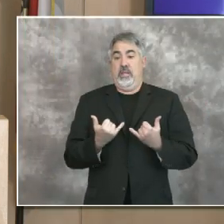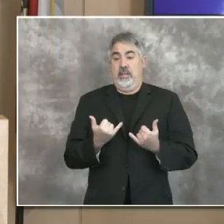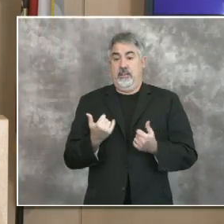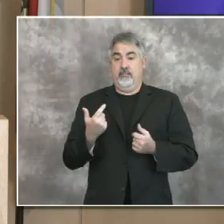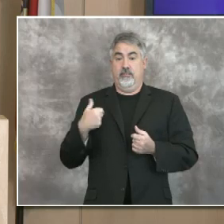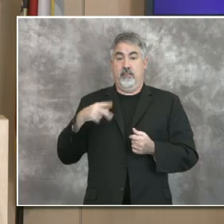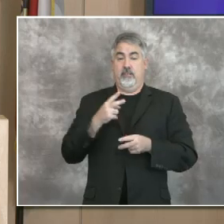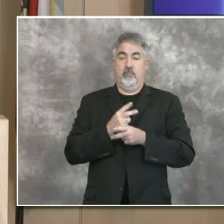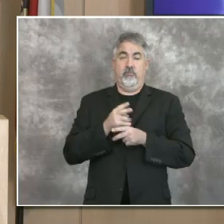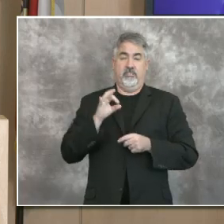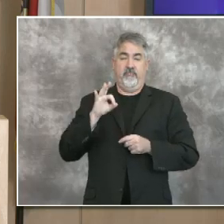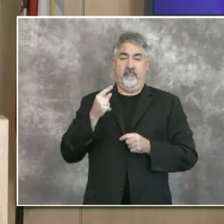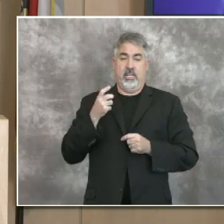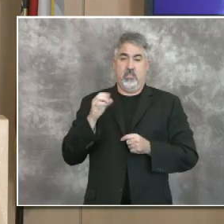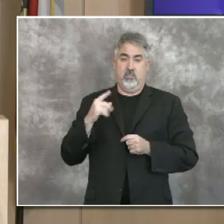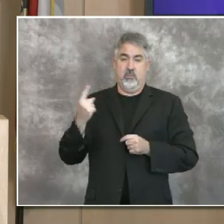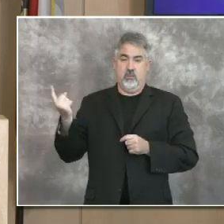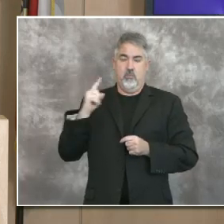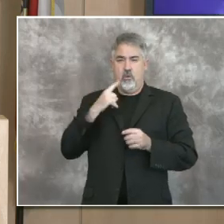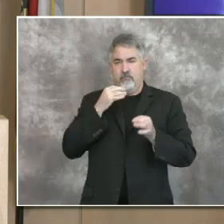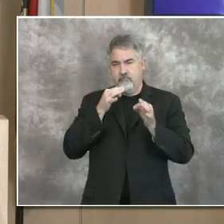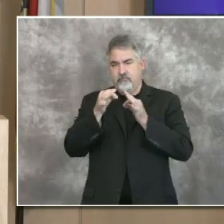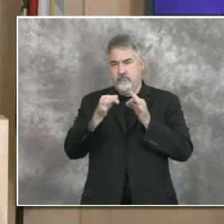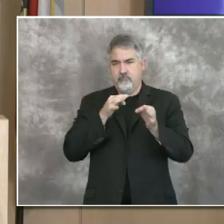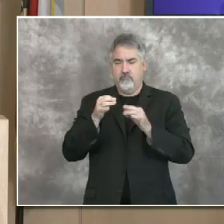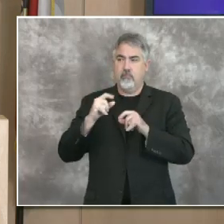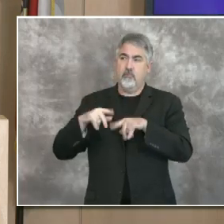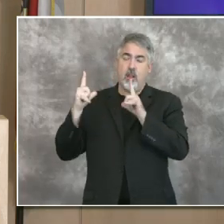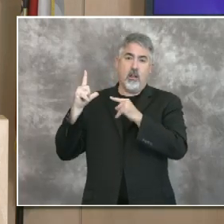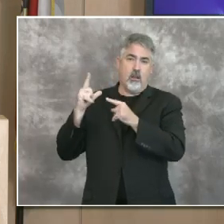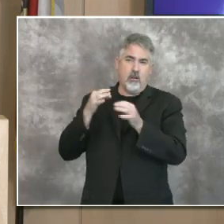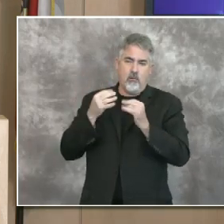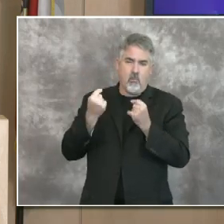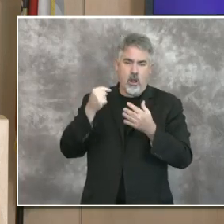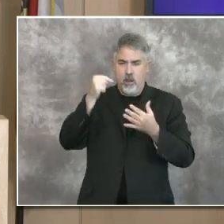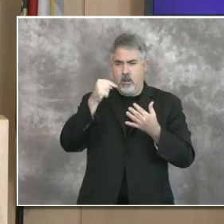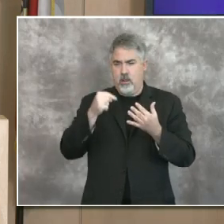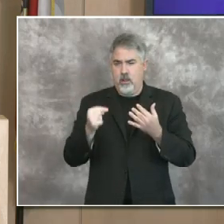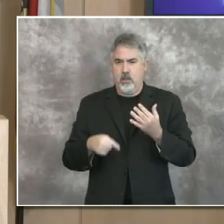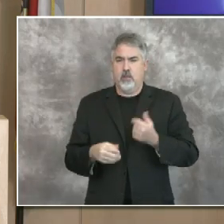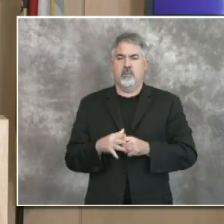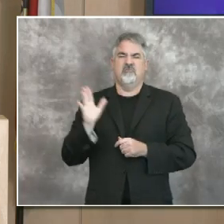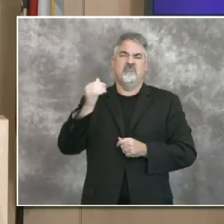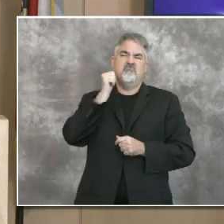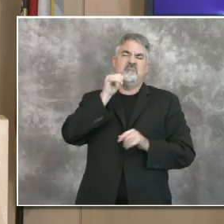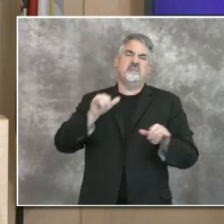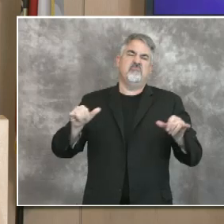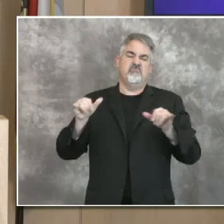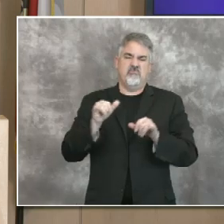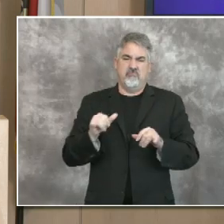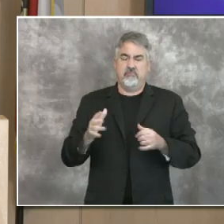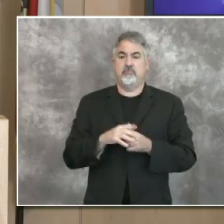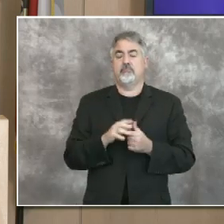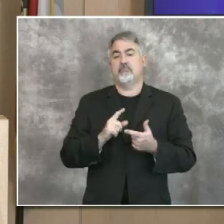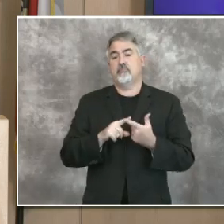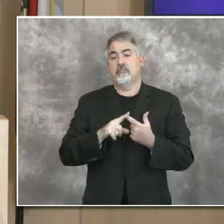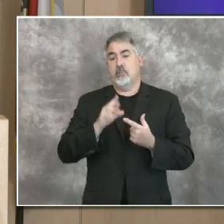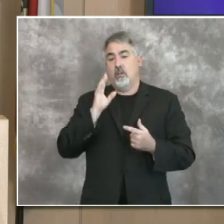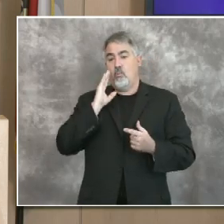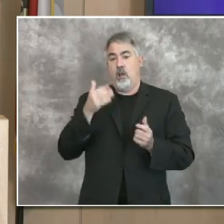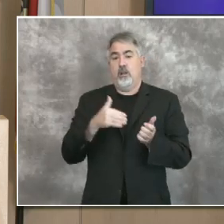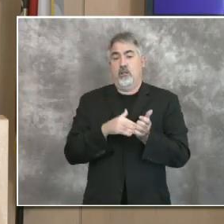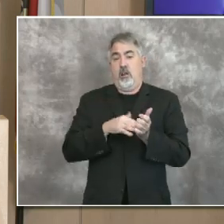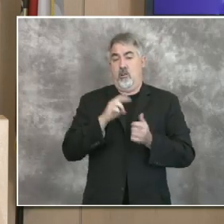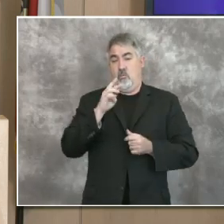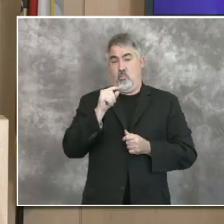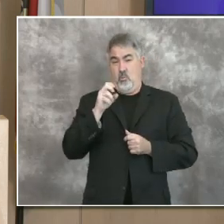going to be going over some of the charts and updated information as he usually does. And then we're going to hear from Dr. Wooten, who's going to